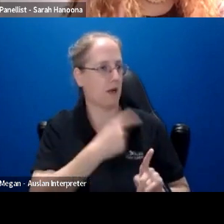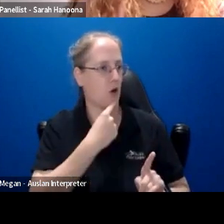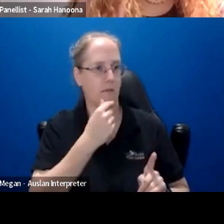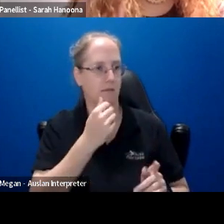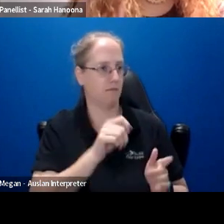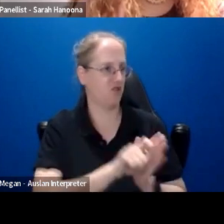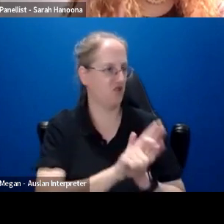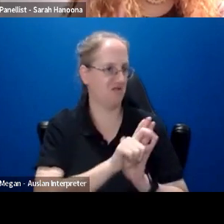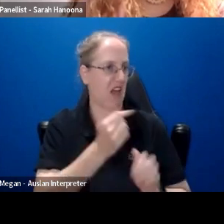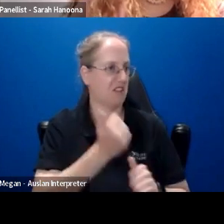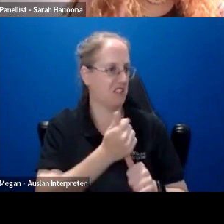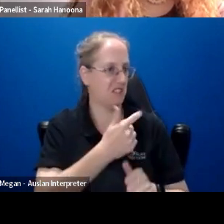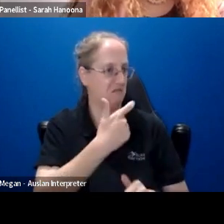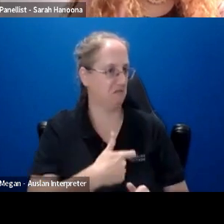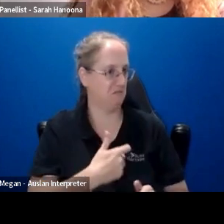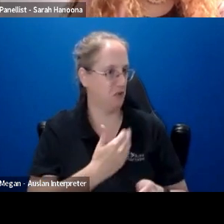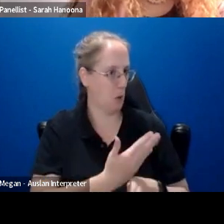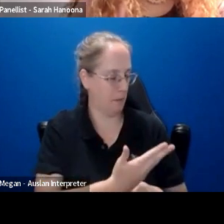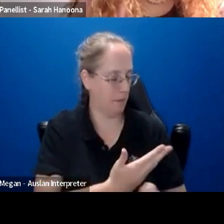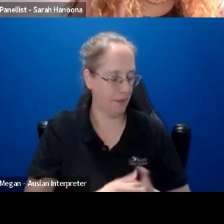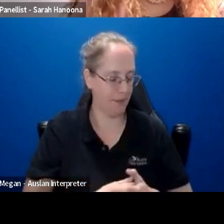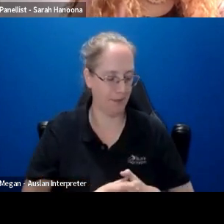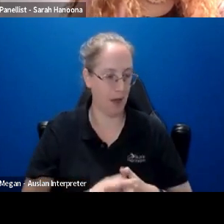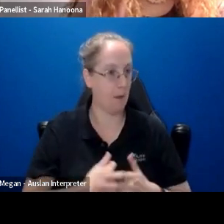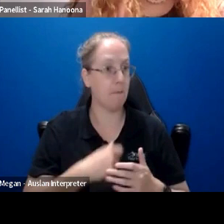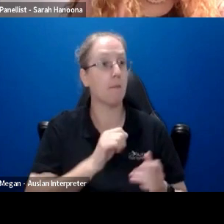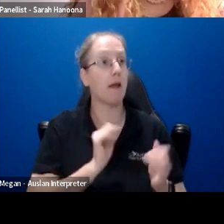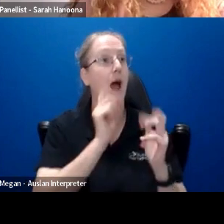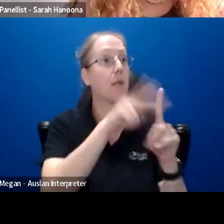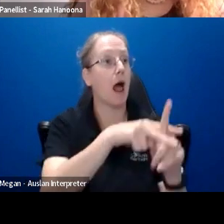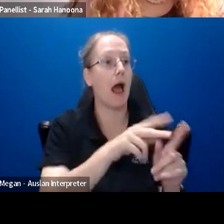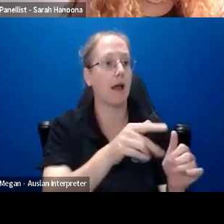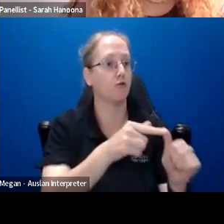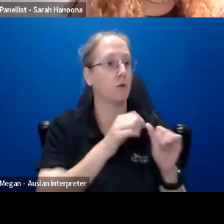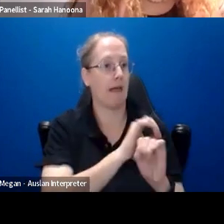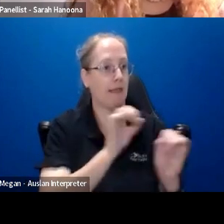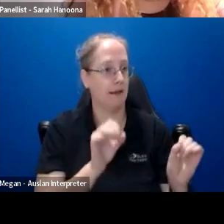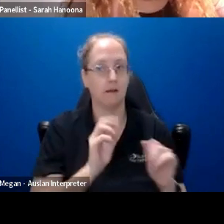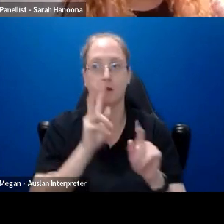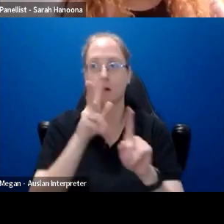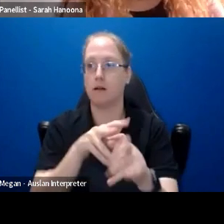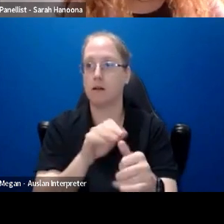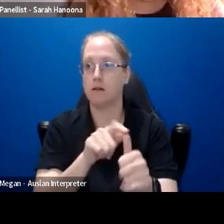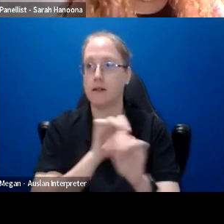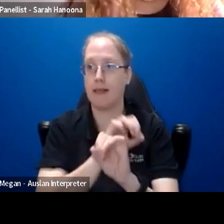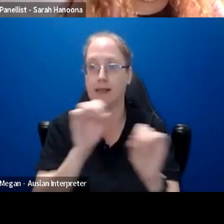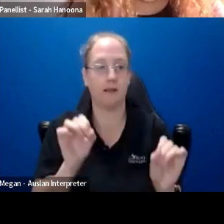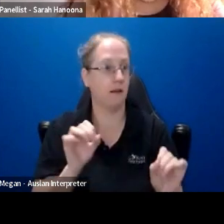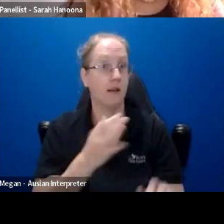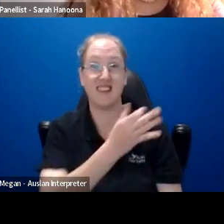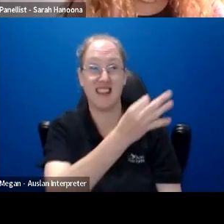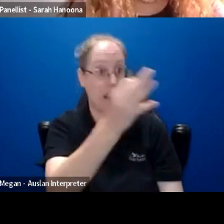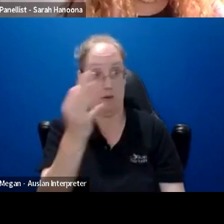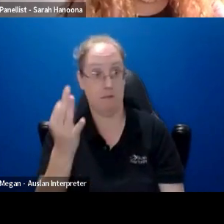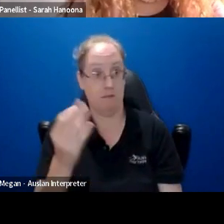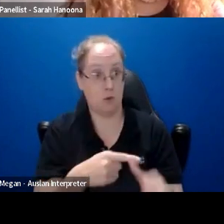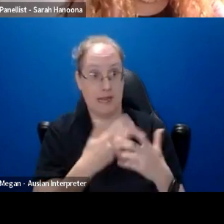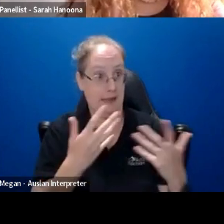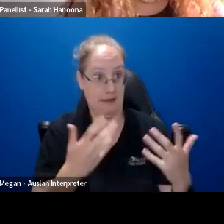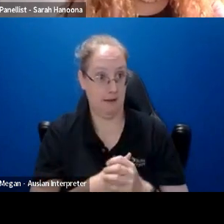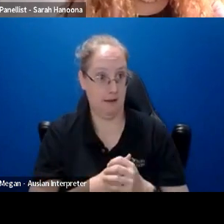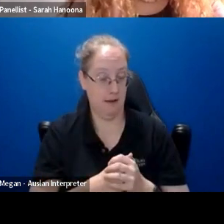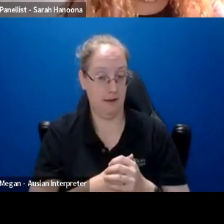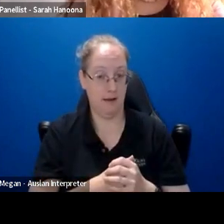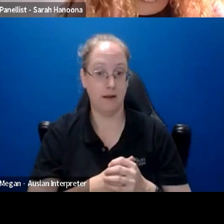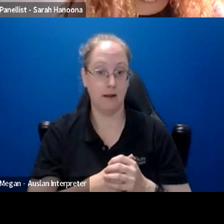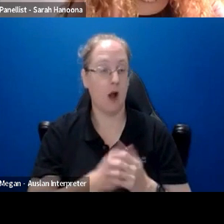job. But I wouldn't get any response back from them. I don't remember getting a response from any of them. And I knew exactly what